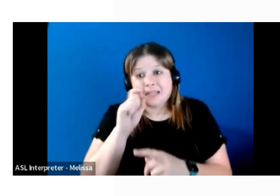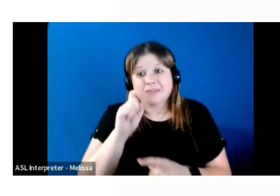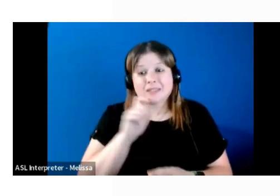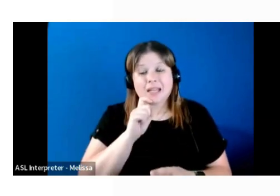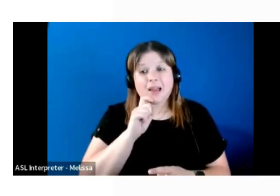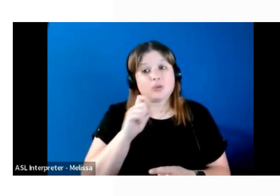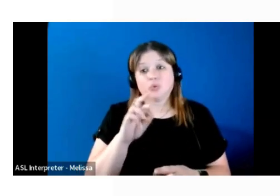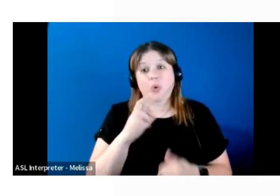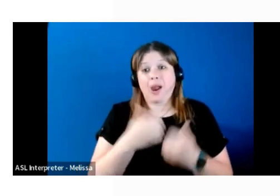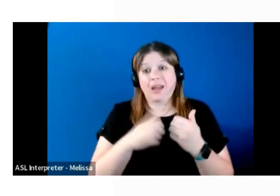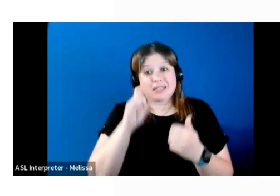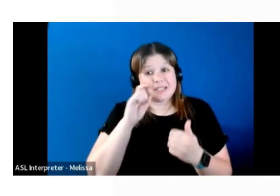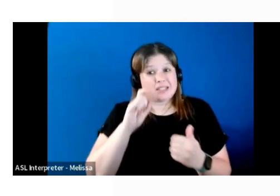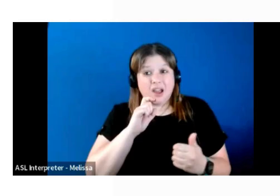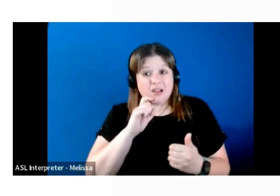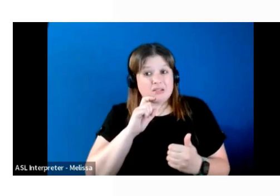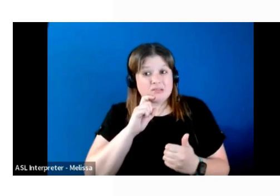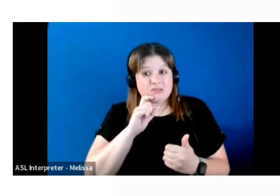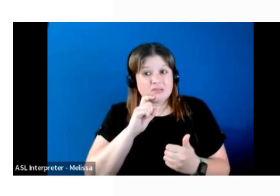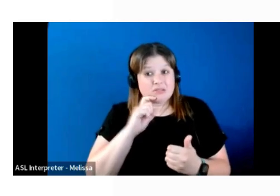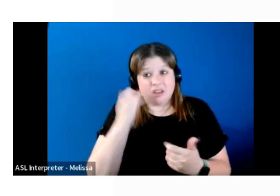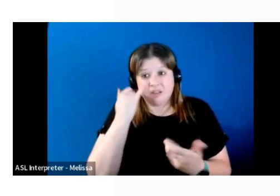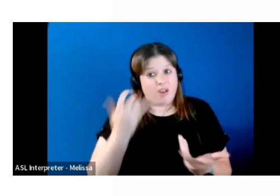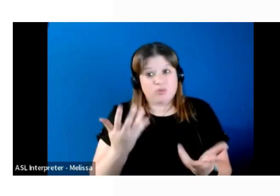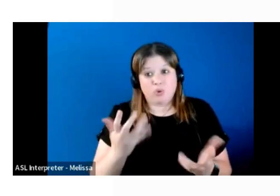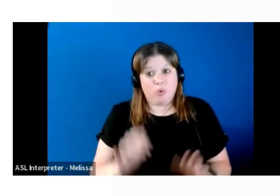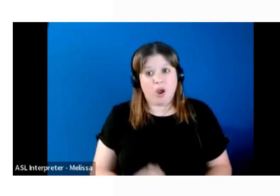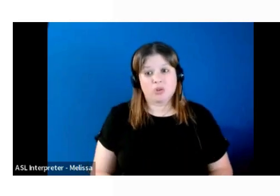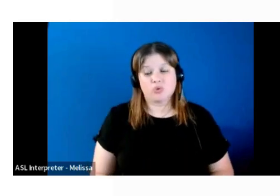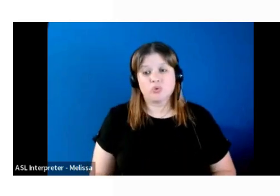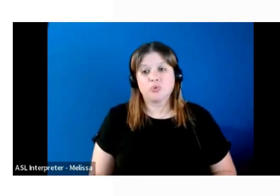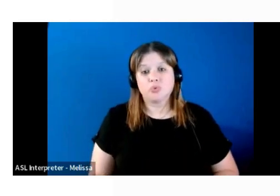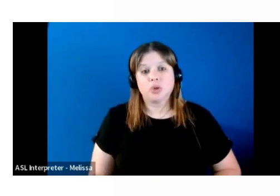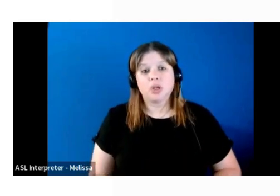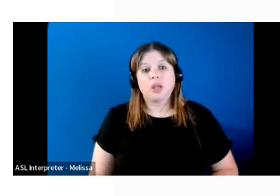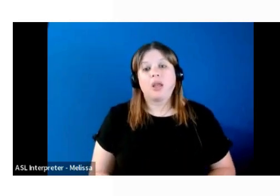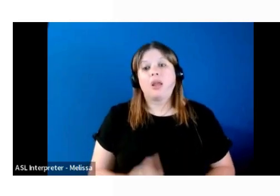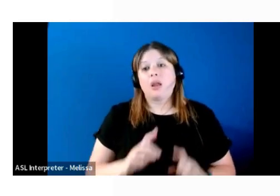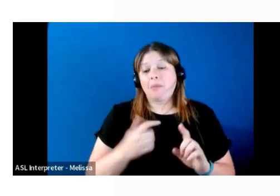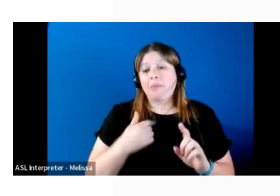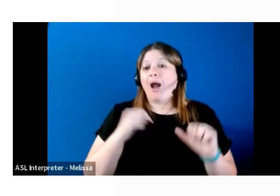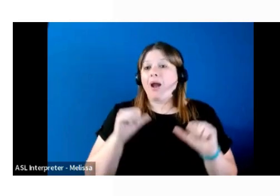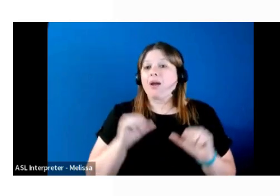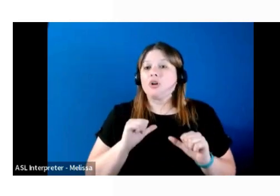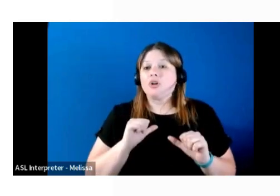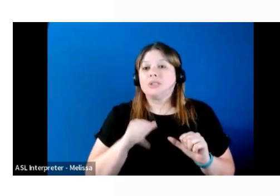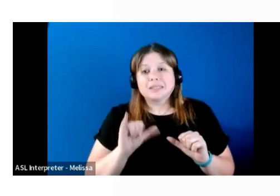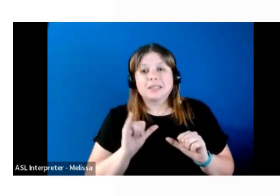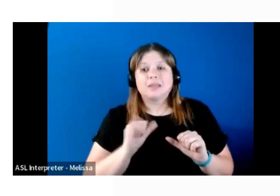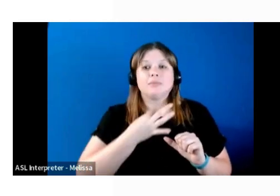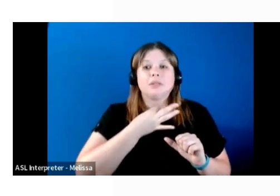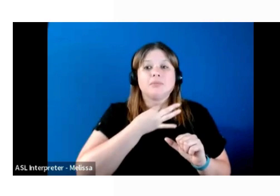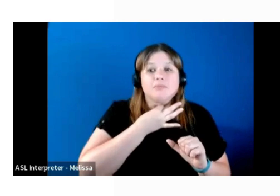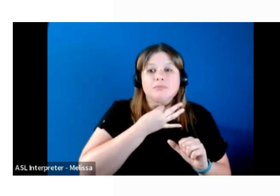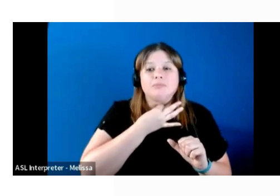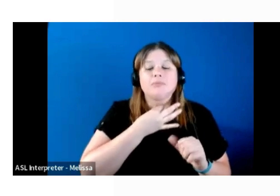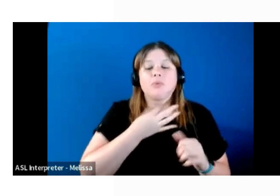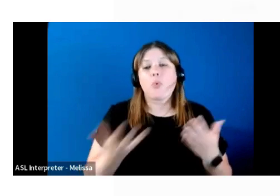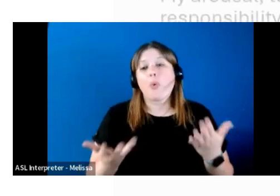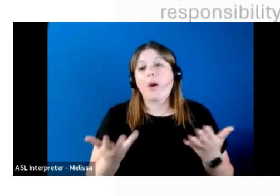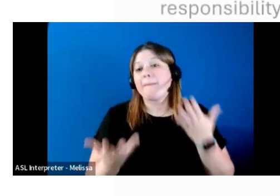don't want to. Meanwhile, can I stay gently curious about what may feel